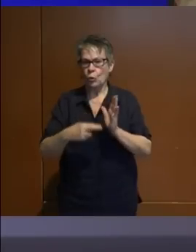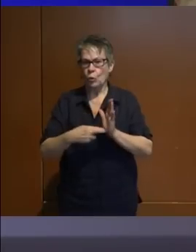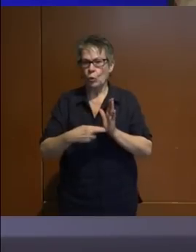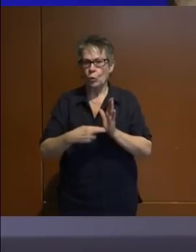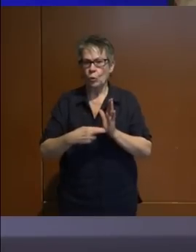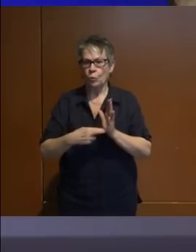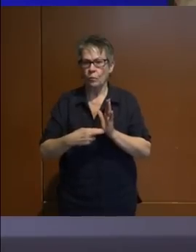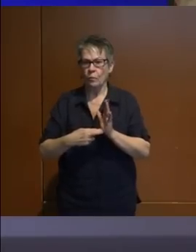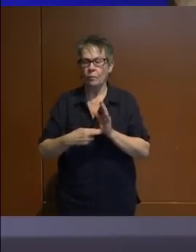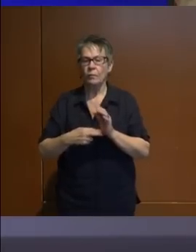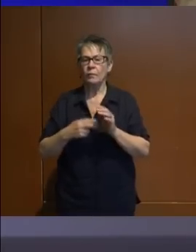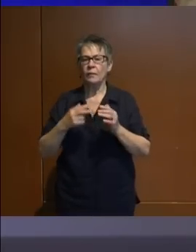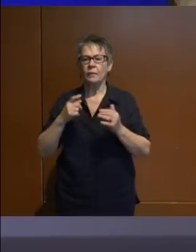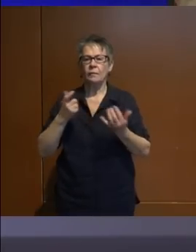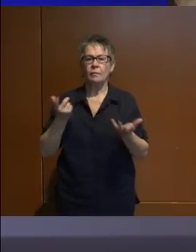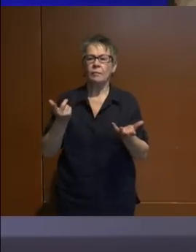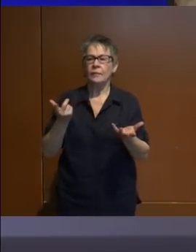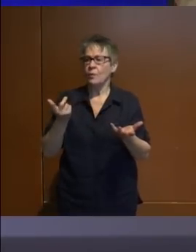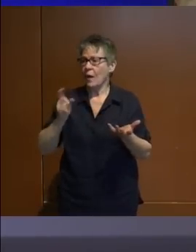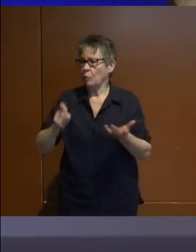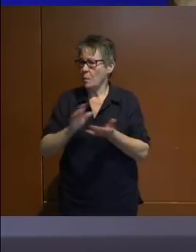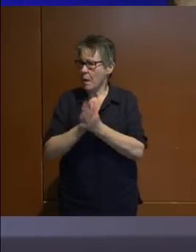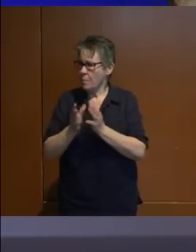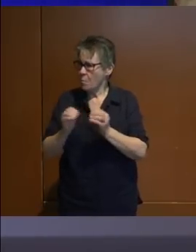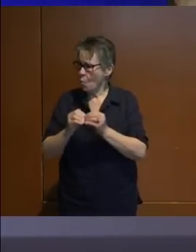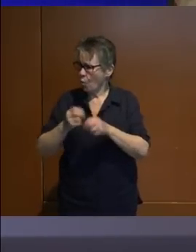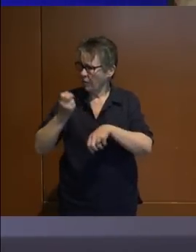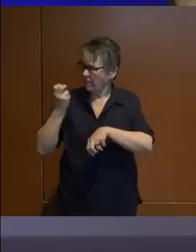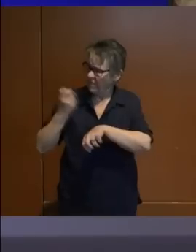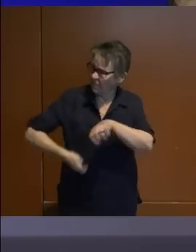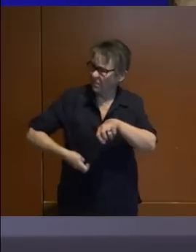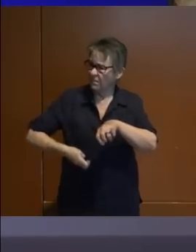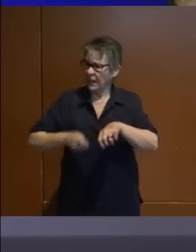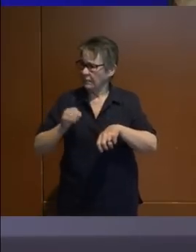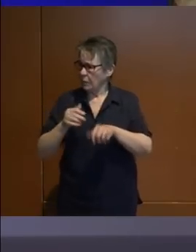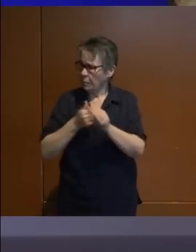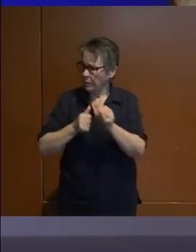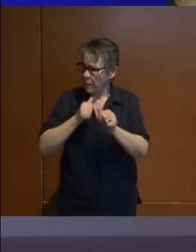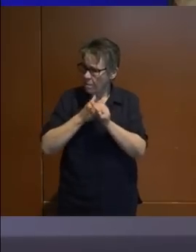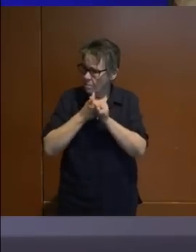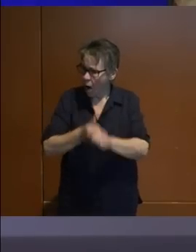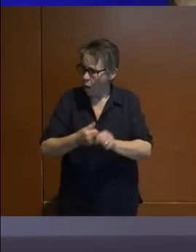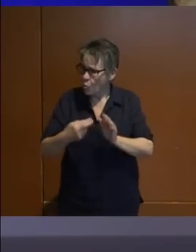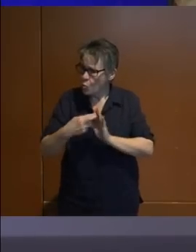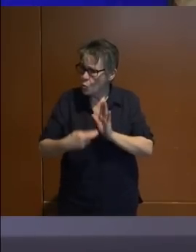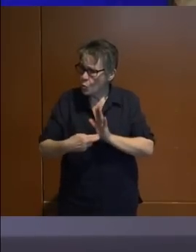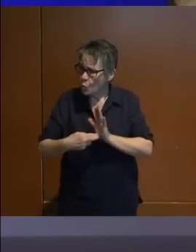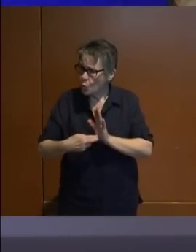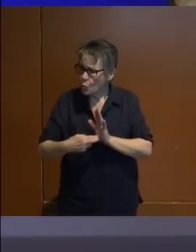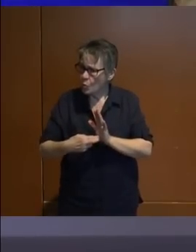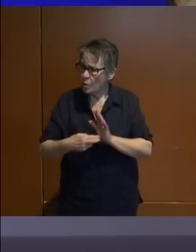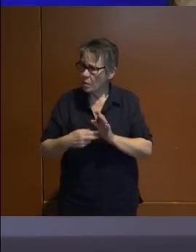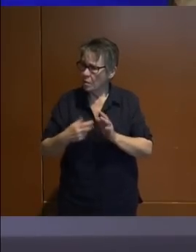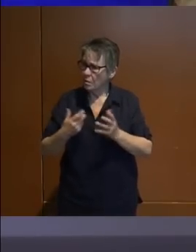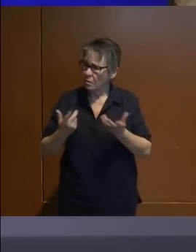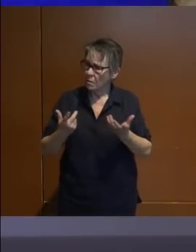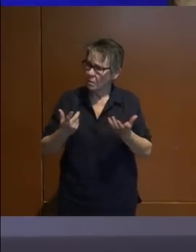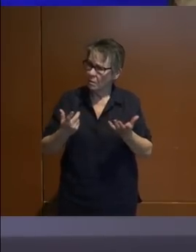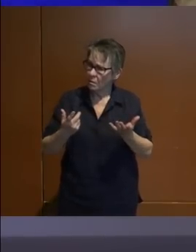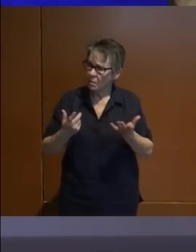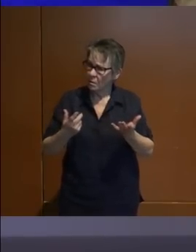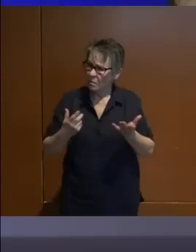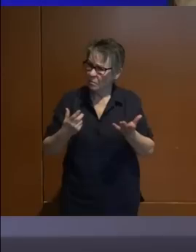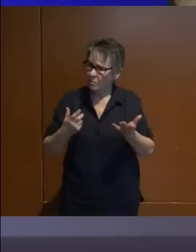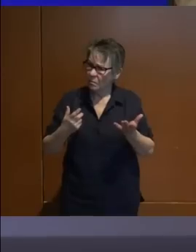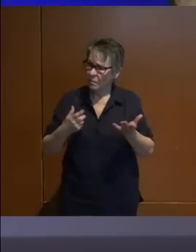don't follow these rules? Because on the one hand, it sounds like most people are complying, but you've got the knucklehead group that is